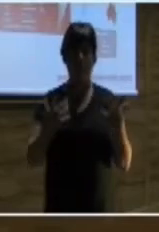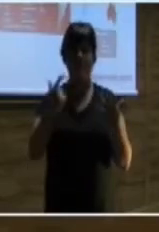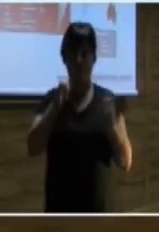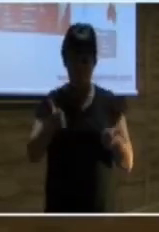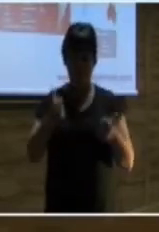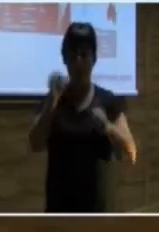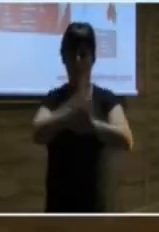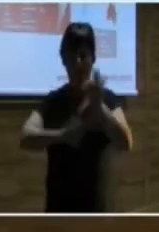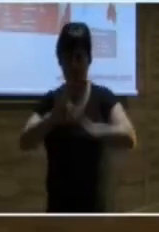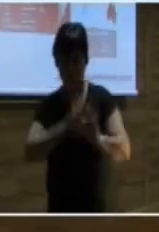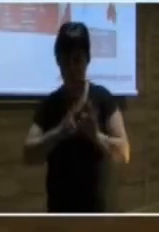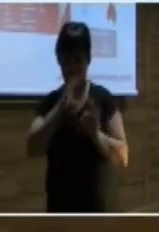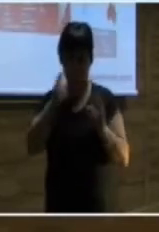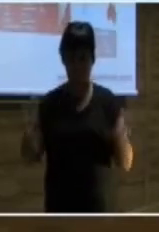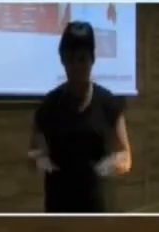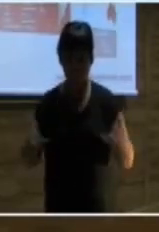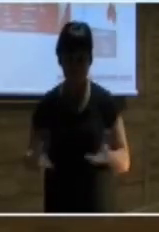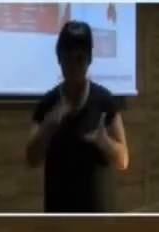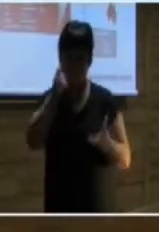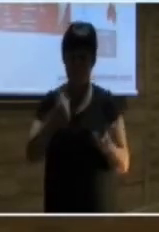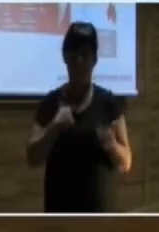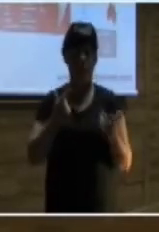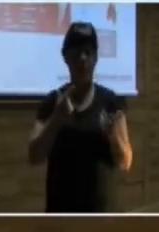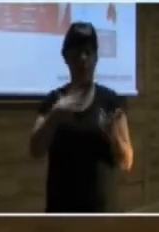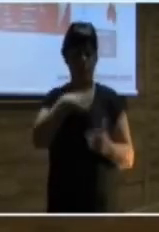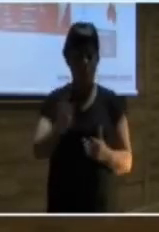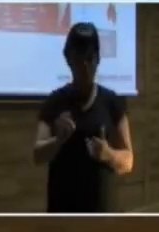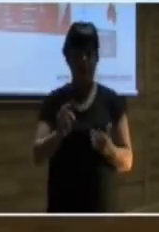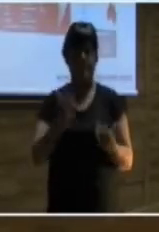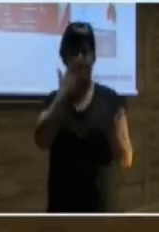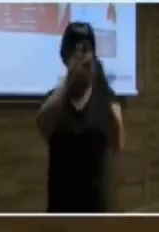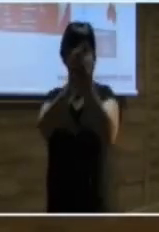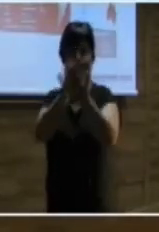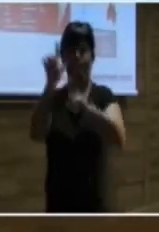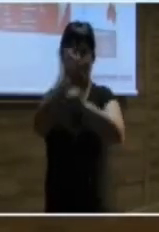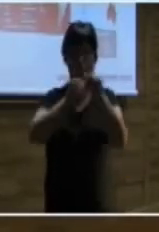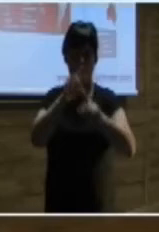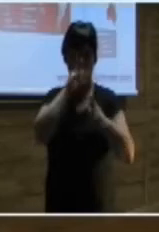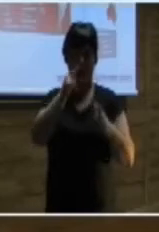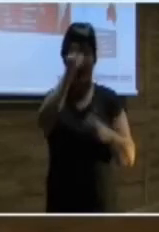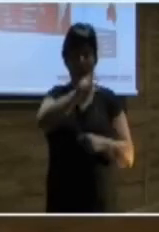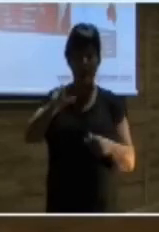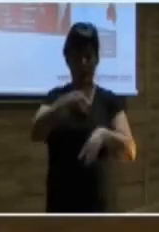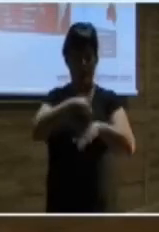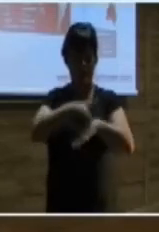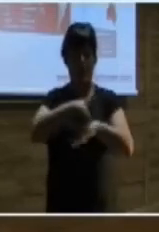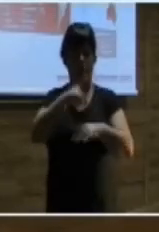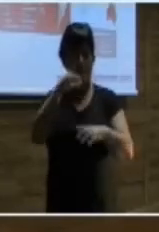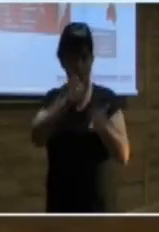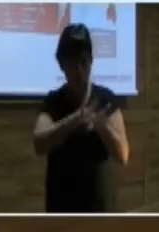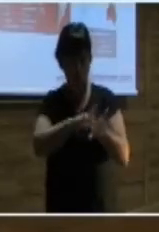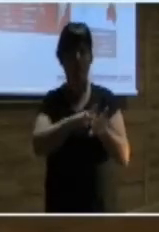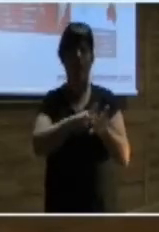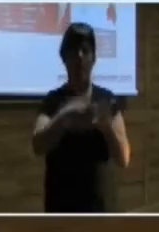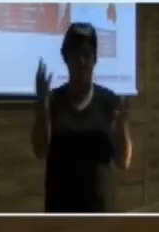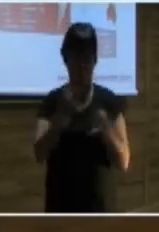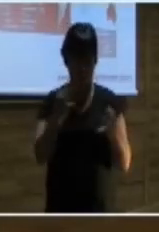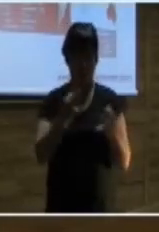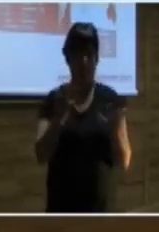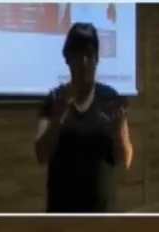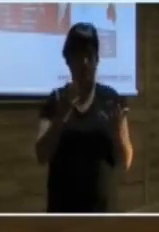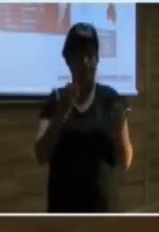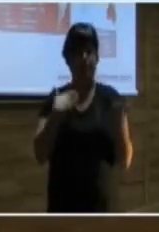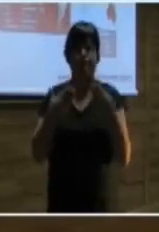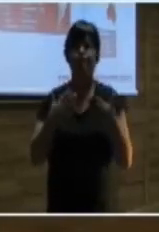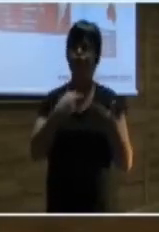dementia need to speak up. Our organizations are speaking up, and they're saying that as governments need to take more responsibility